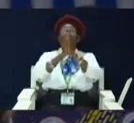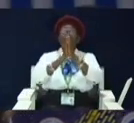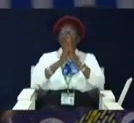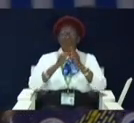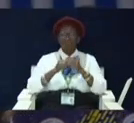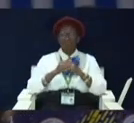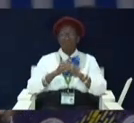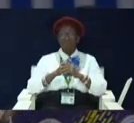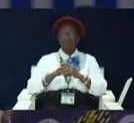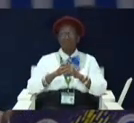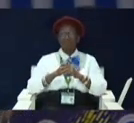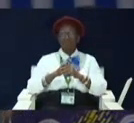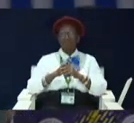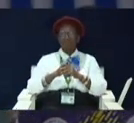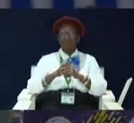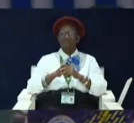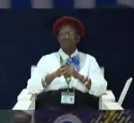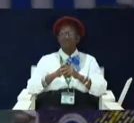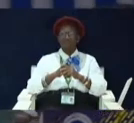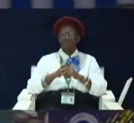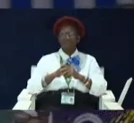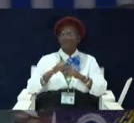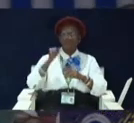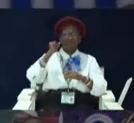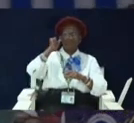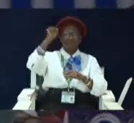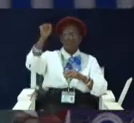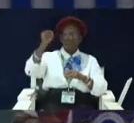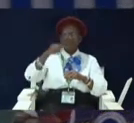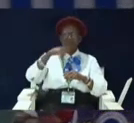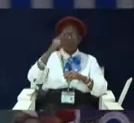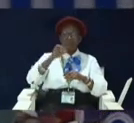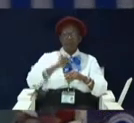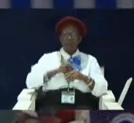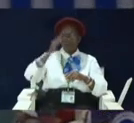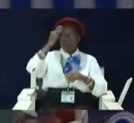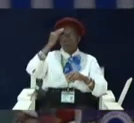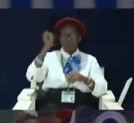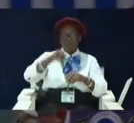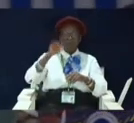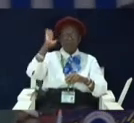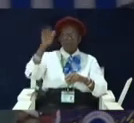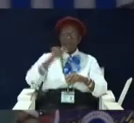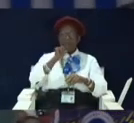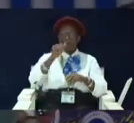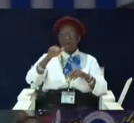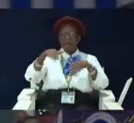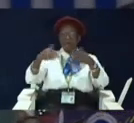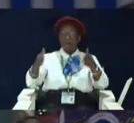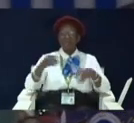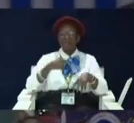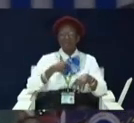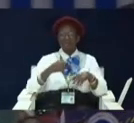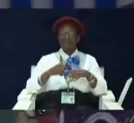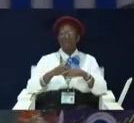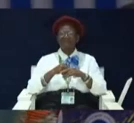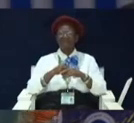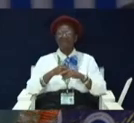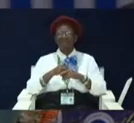agbadura lo sele. Eh, she said, I know they are not going to give me. O dia. Moti mo pe won ni fun mi.